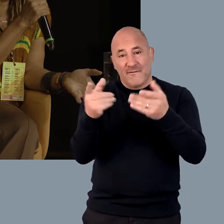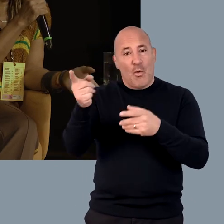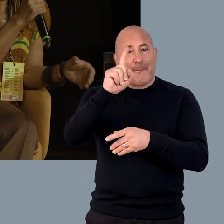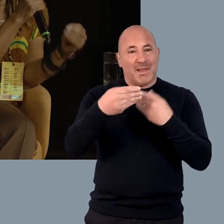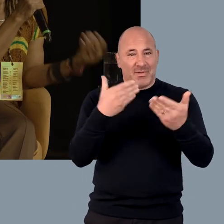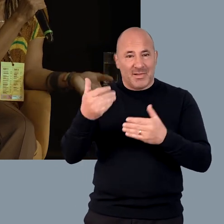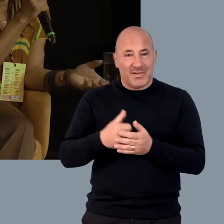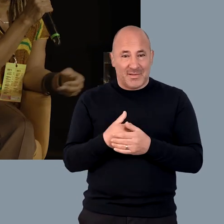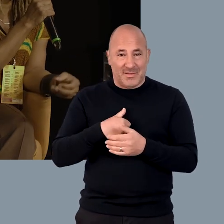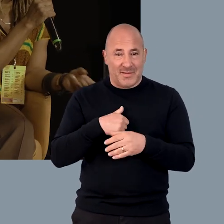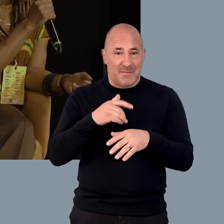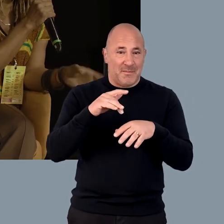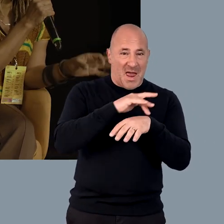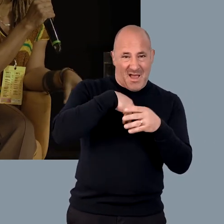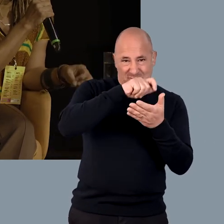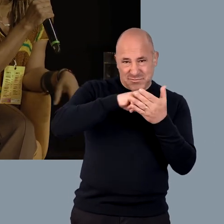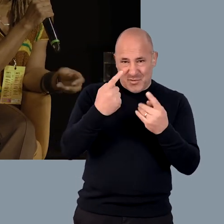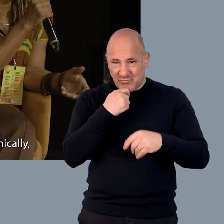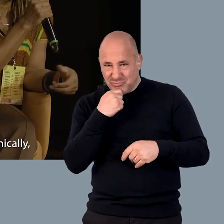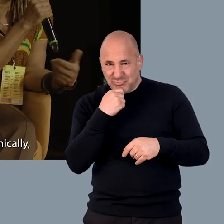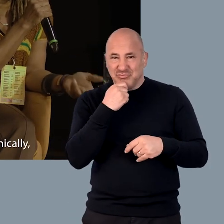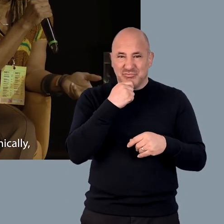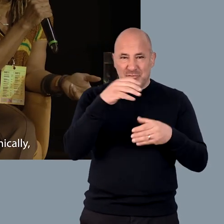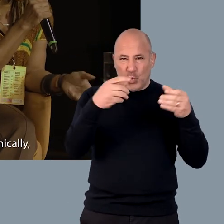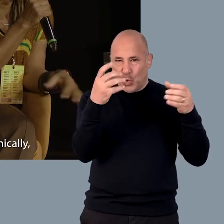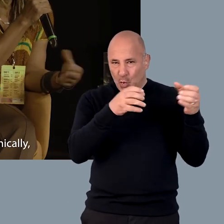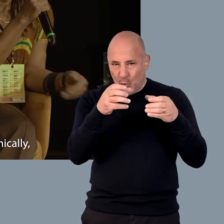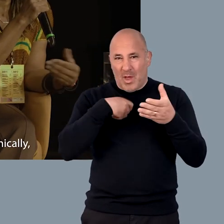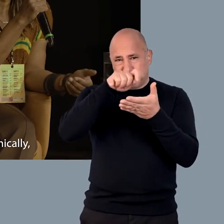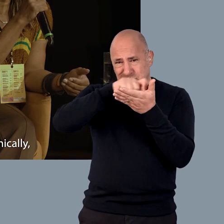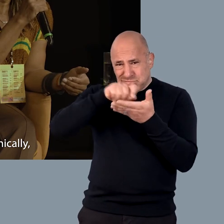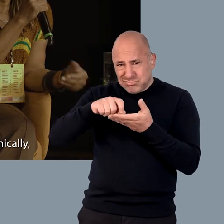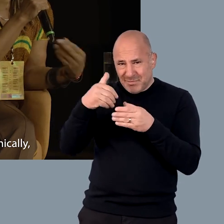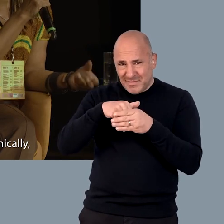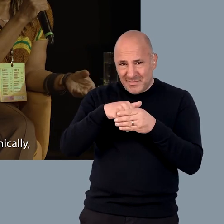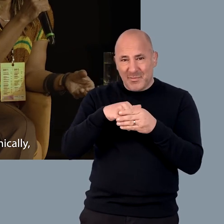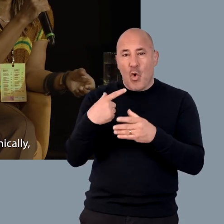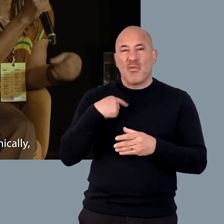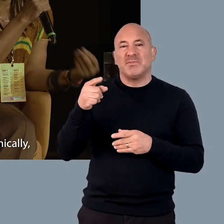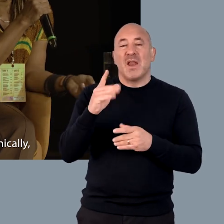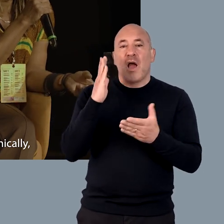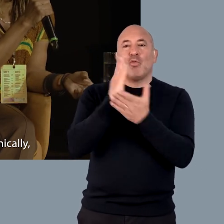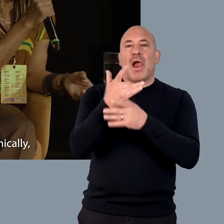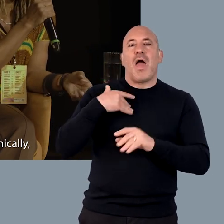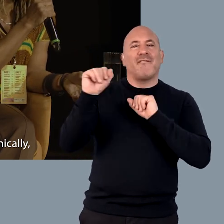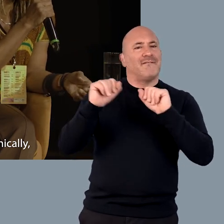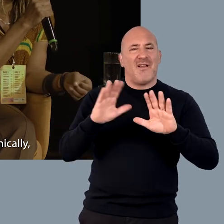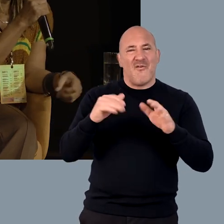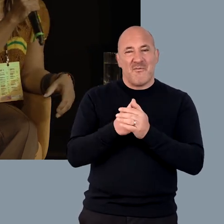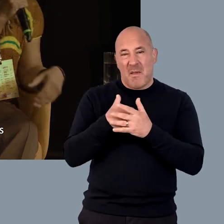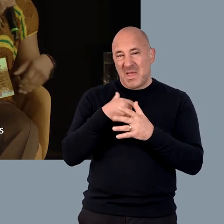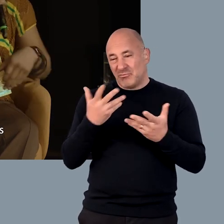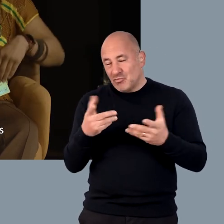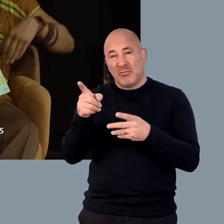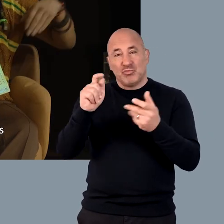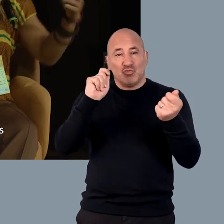people. So I cast my plays first, and then I write for the people who are in the play, not to represent them like they're autobiographically.